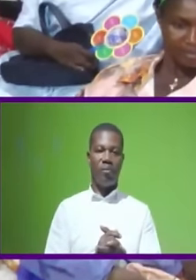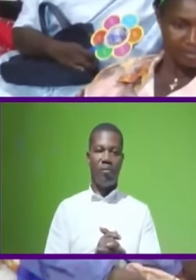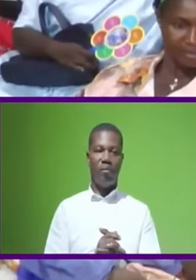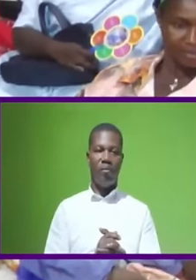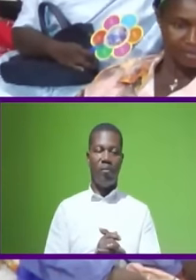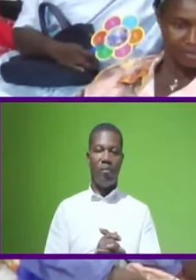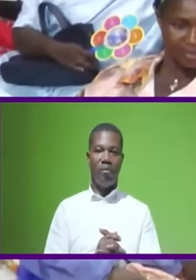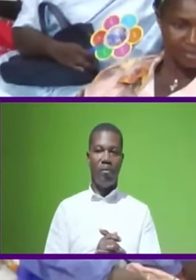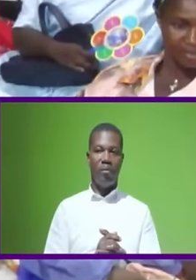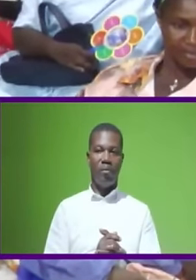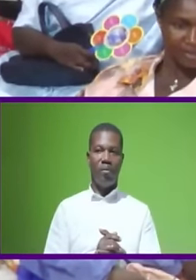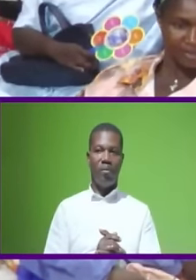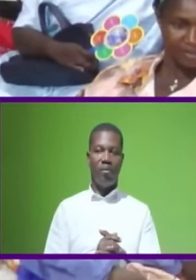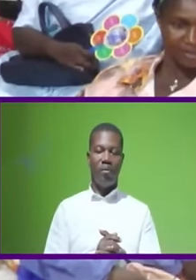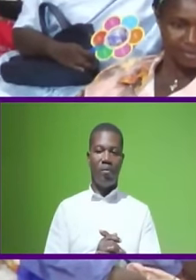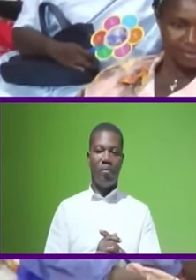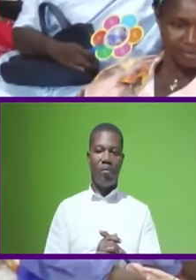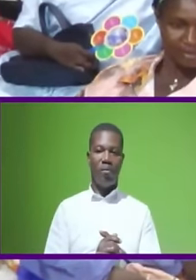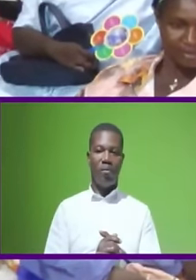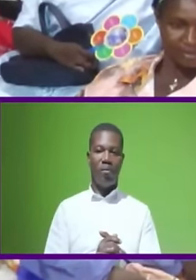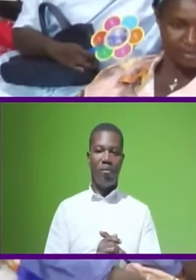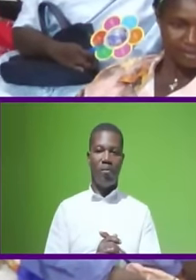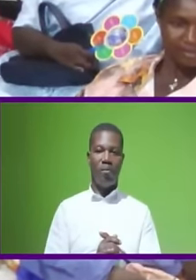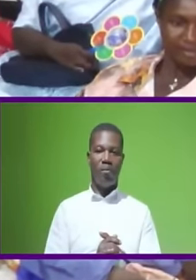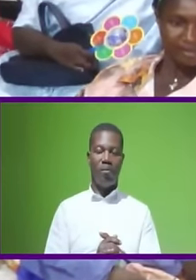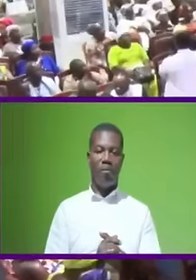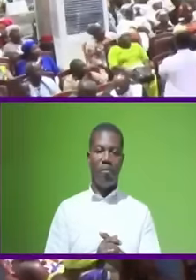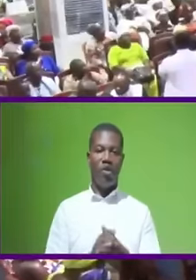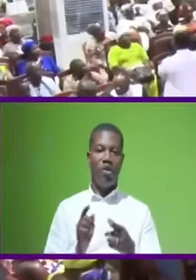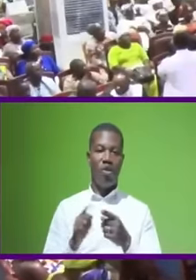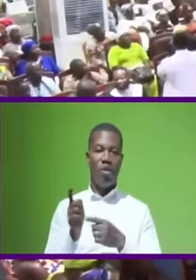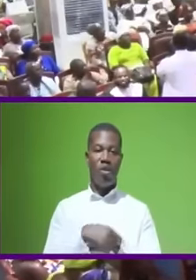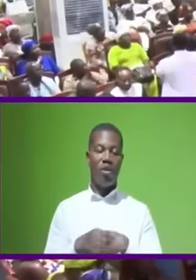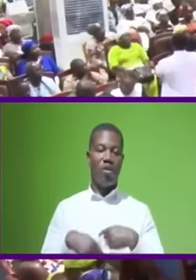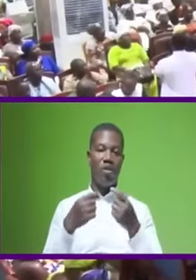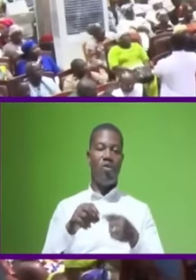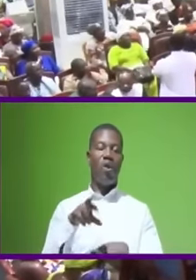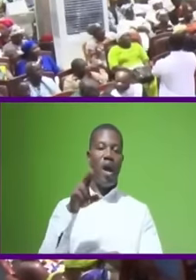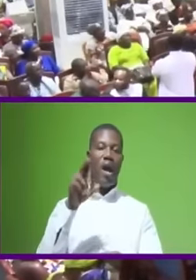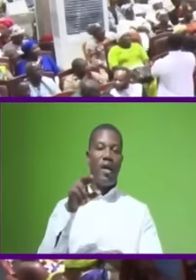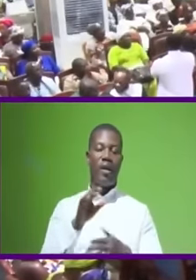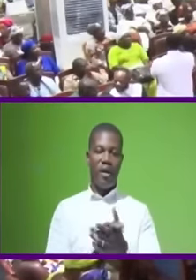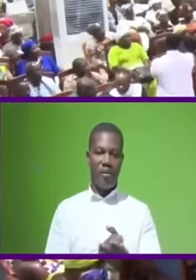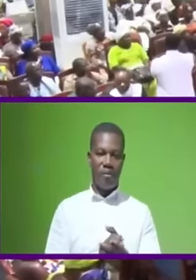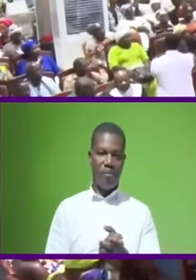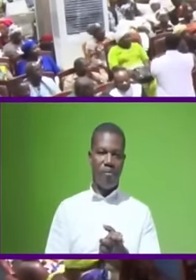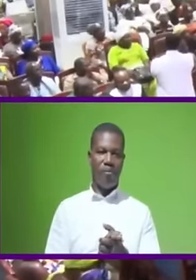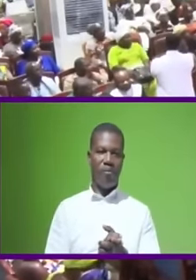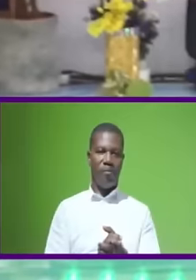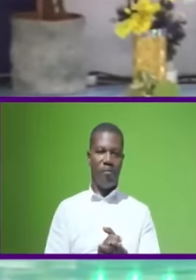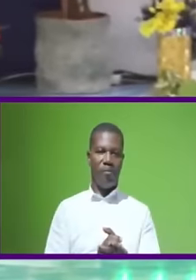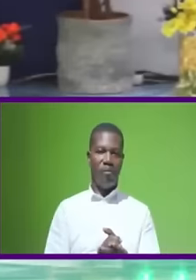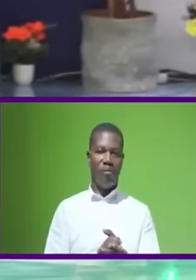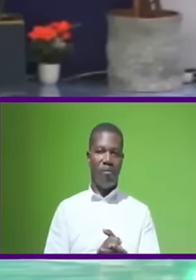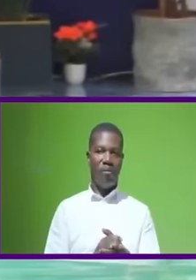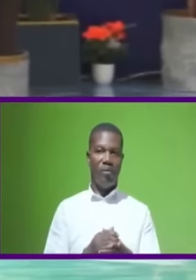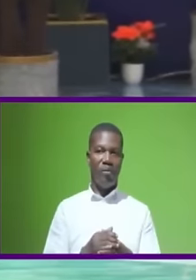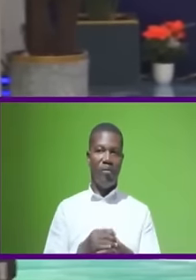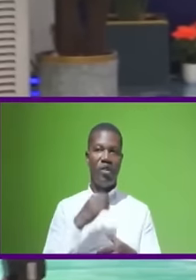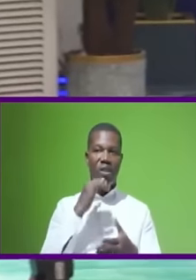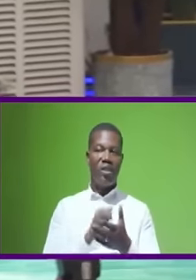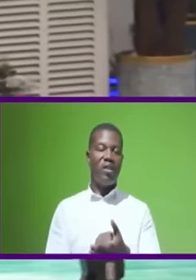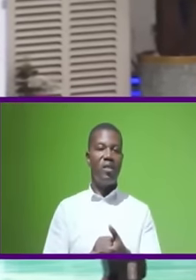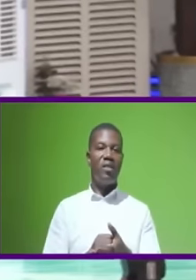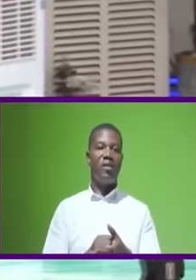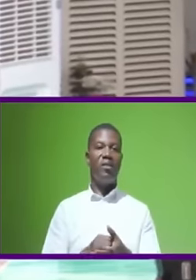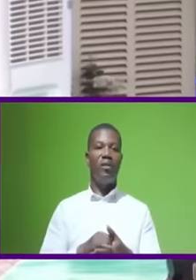Nicodemus said saying to Jesus. Enekwakra. Today go to Accra. Firms are hodo, companies are